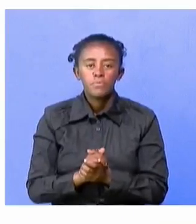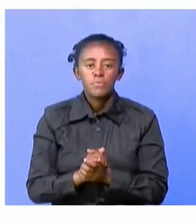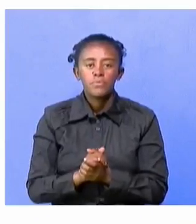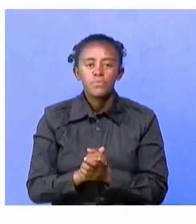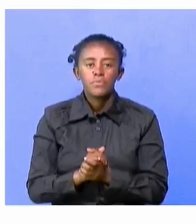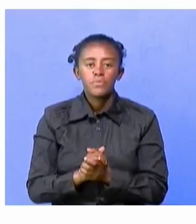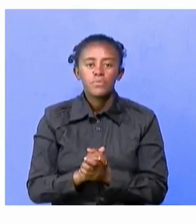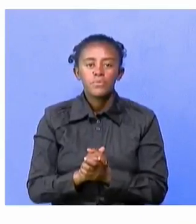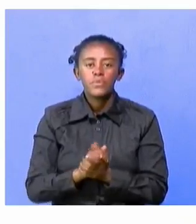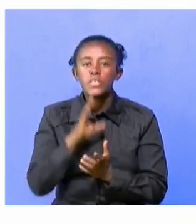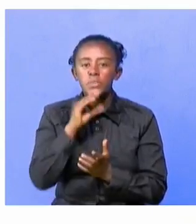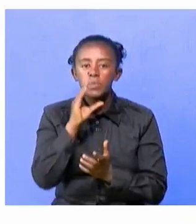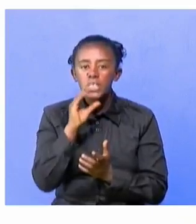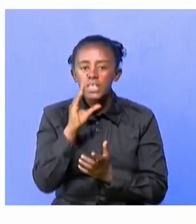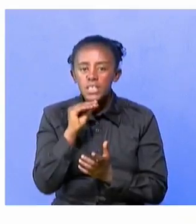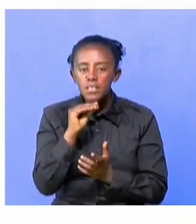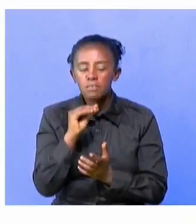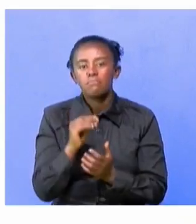speaking.